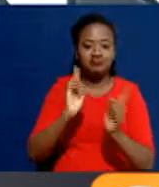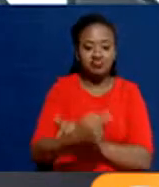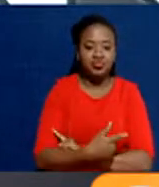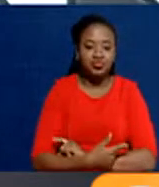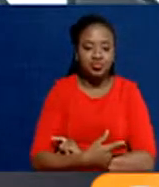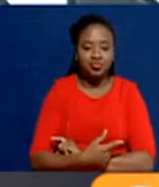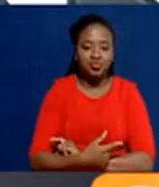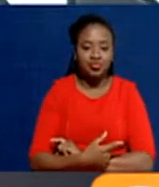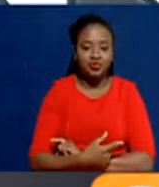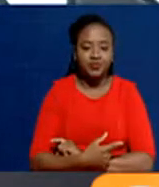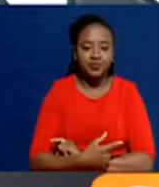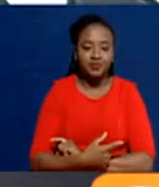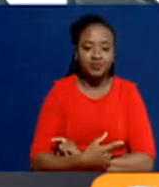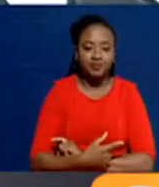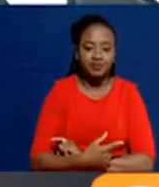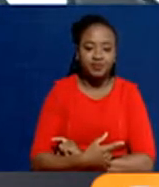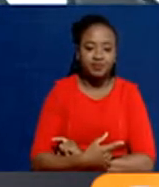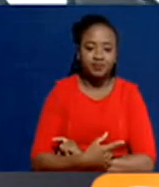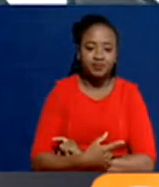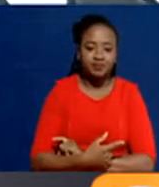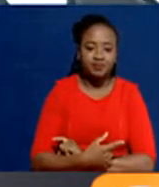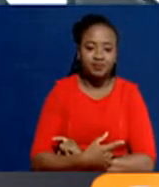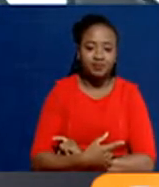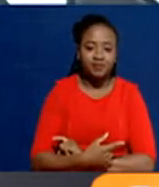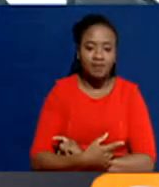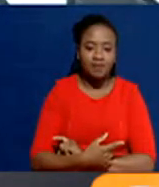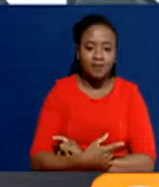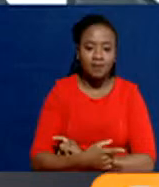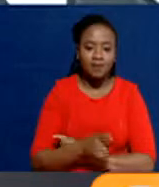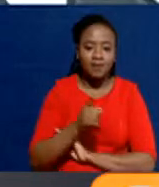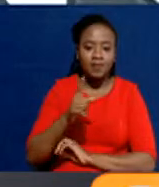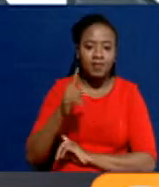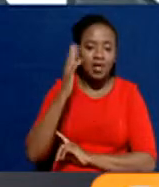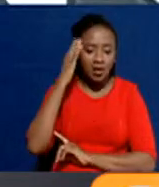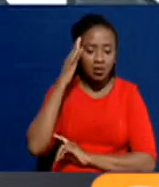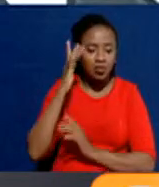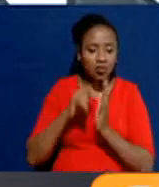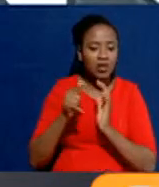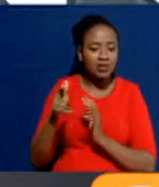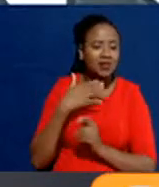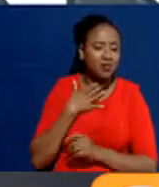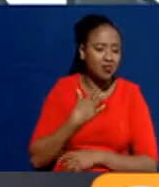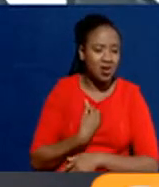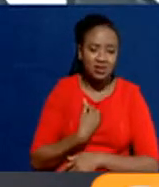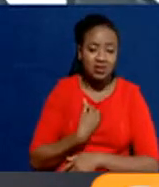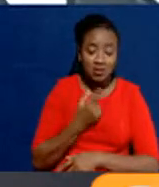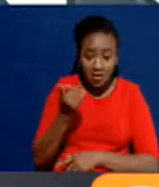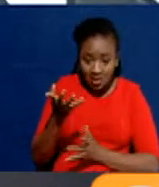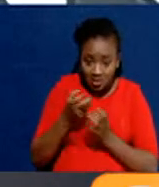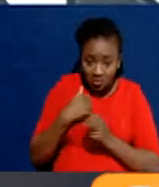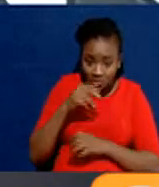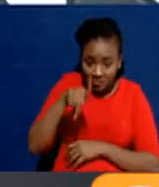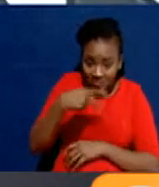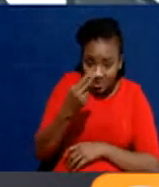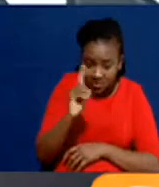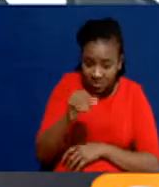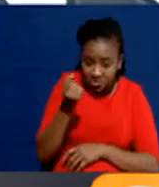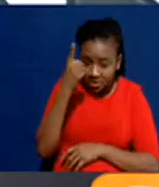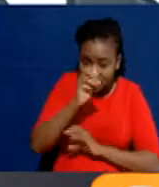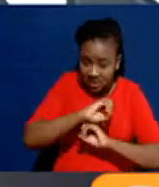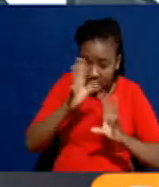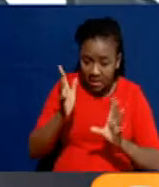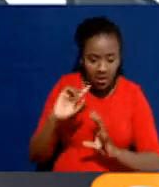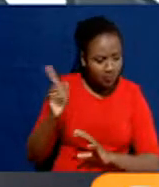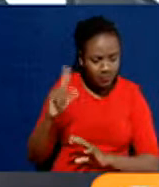are taxpayers. They don't have to have a PhD level of understanding of public service matters. They are the